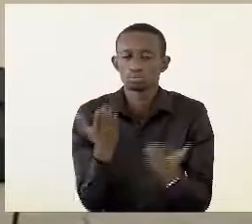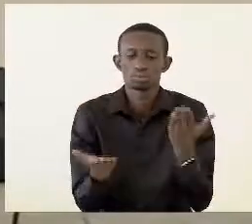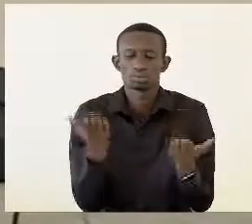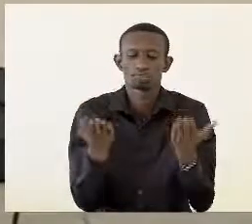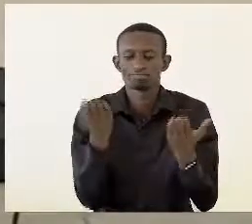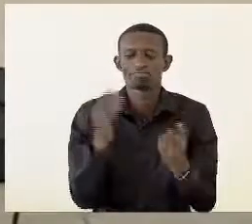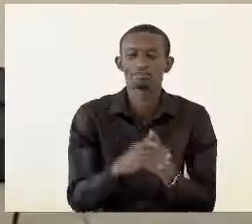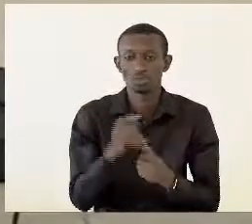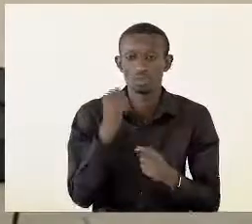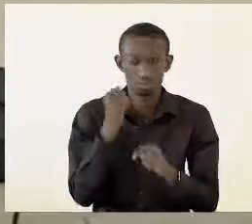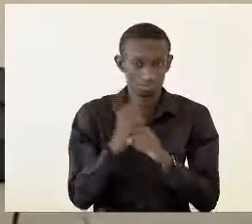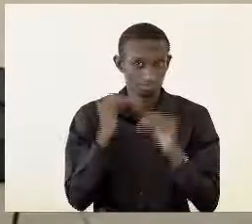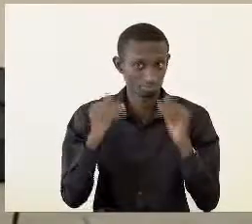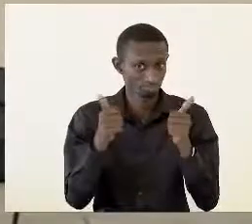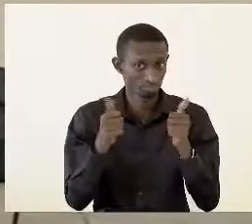and make sure it is balanced.